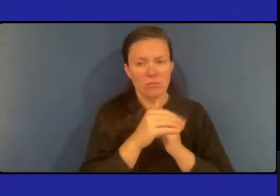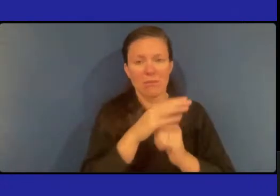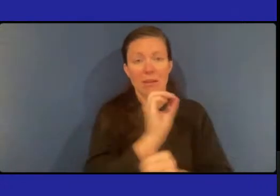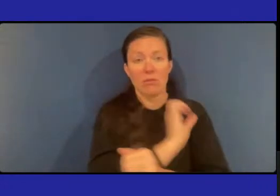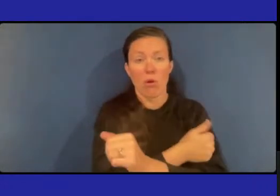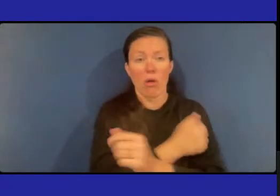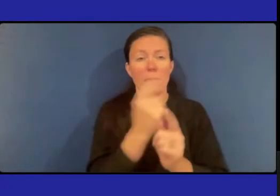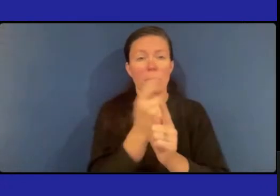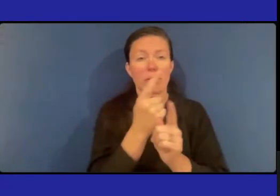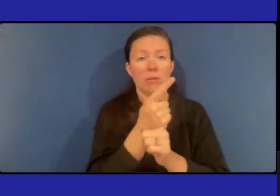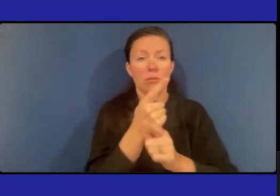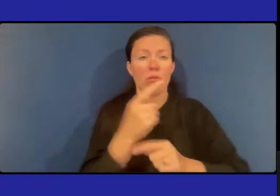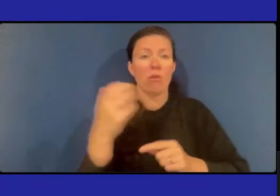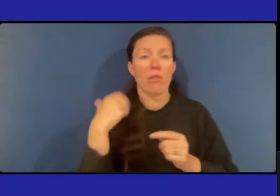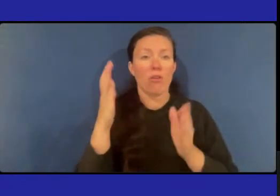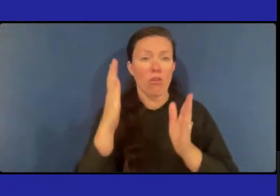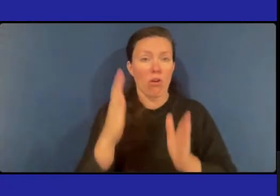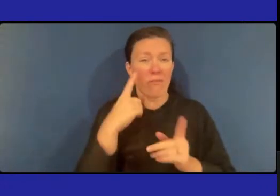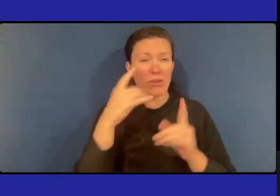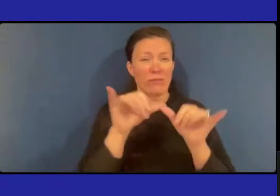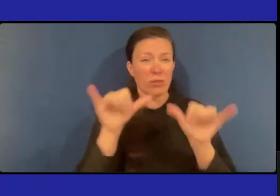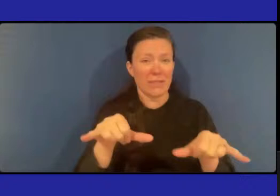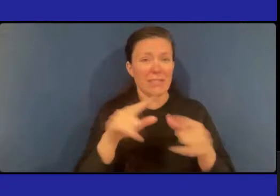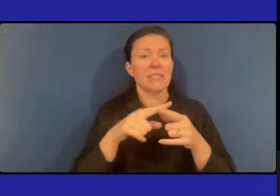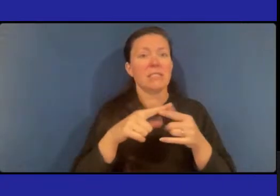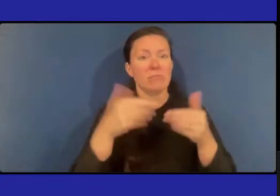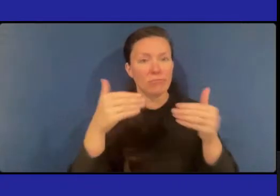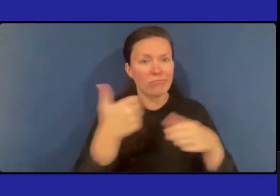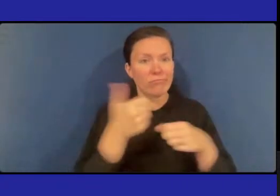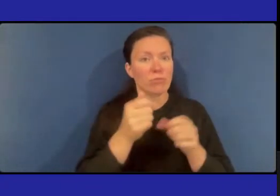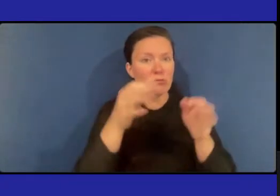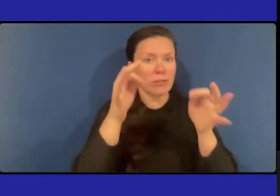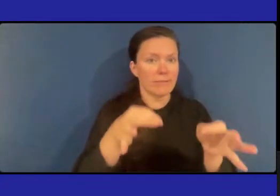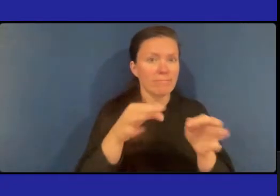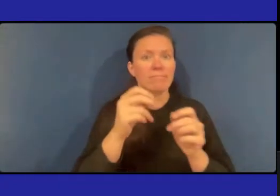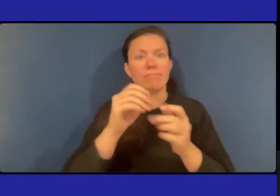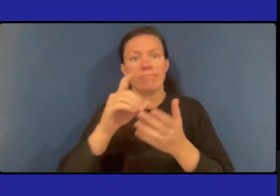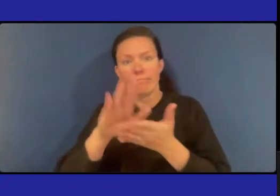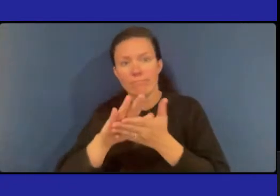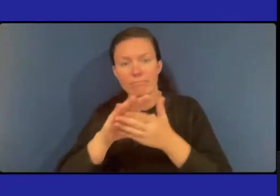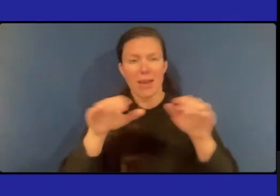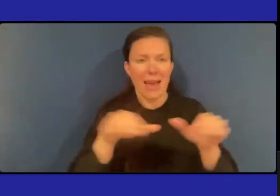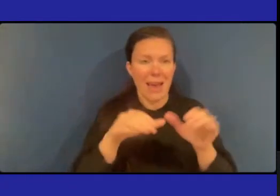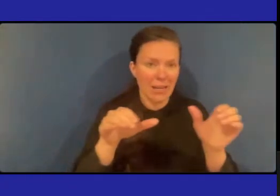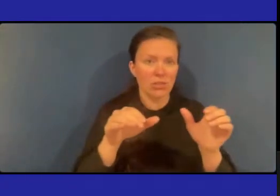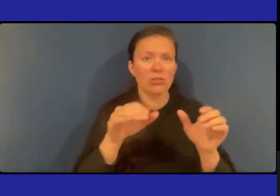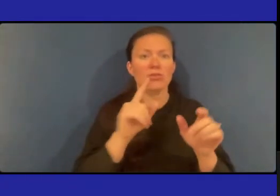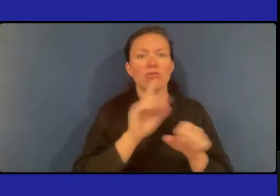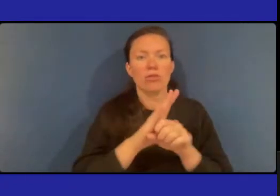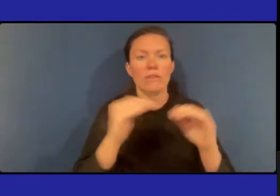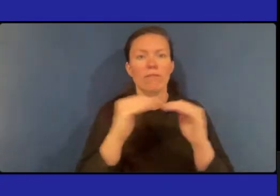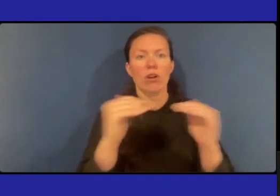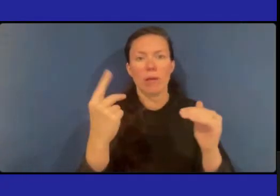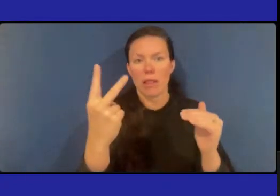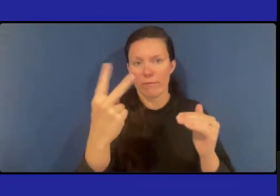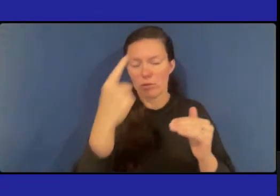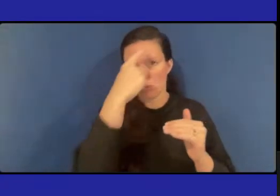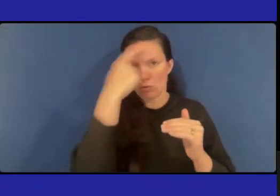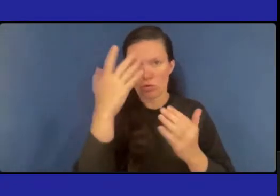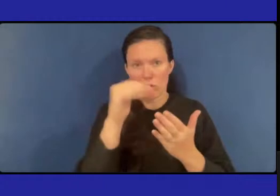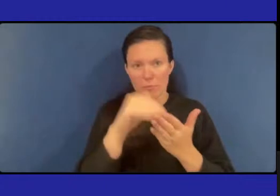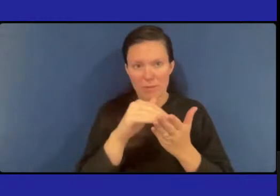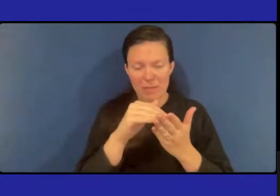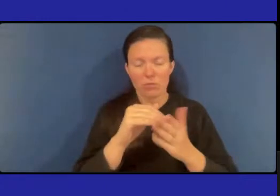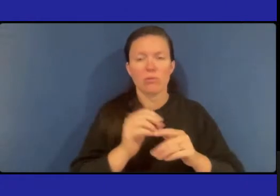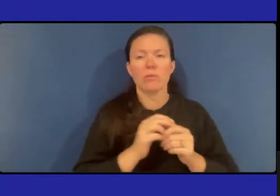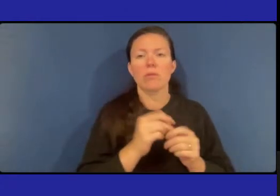appropriate officers of the system to execute any and all documents necessary to verify Level 2 trauma center designation for Harlem through